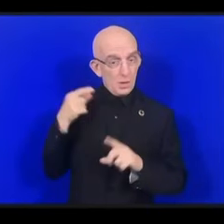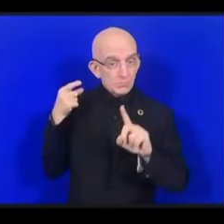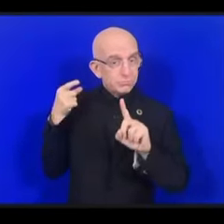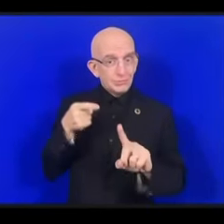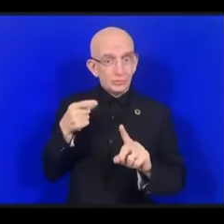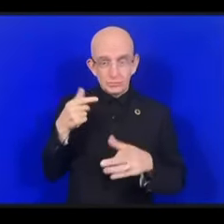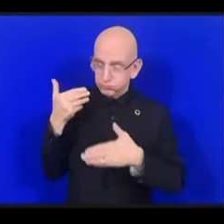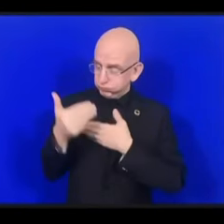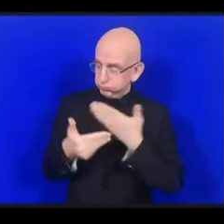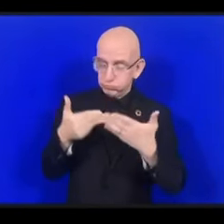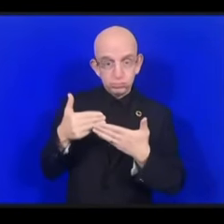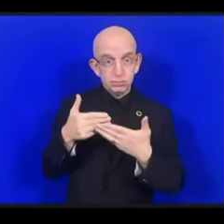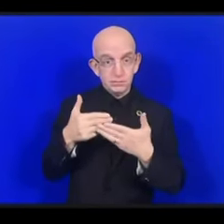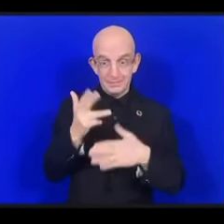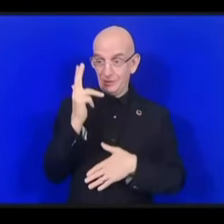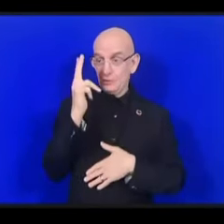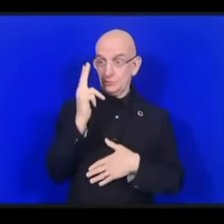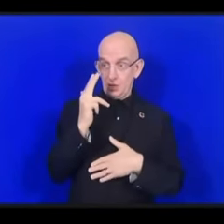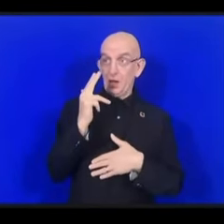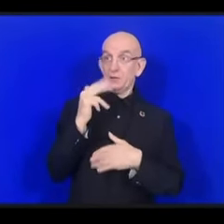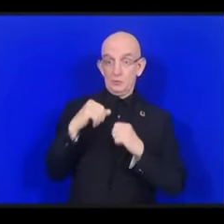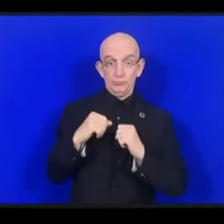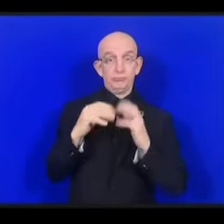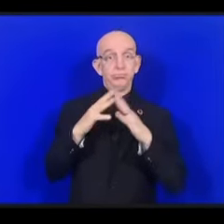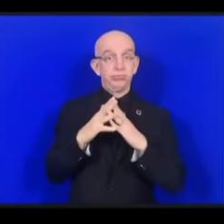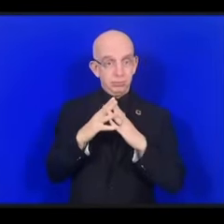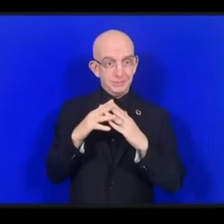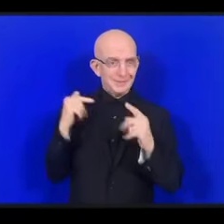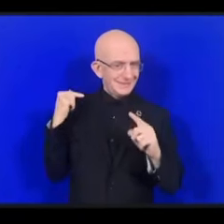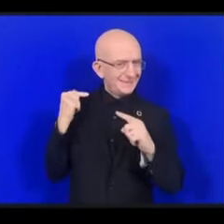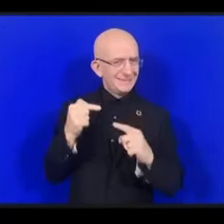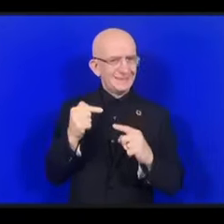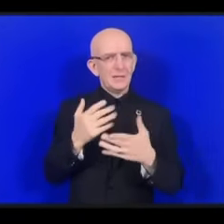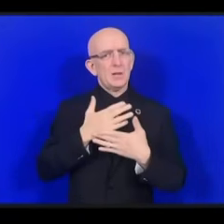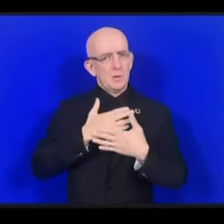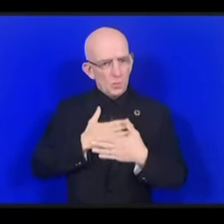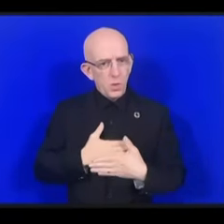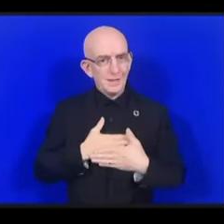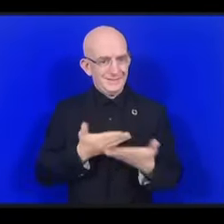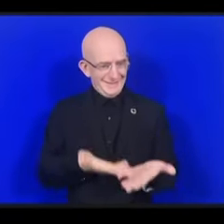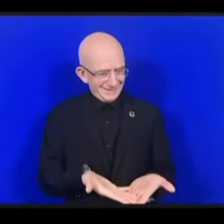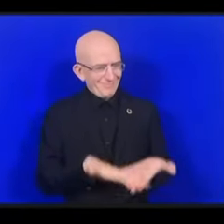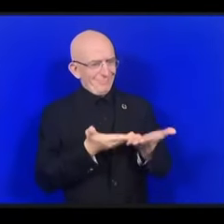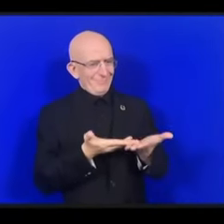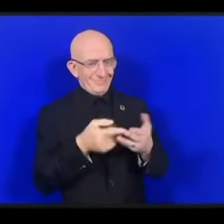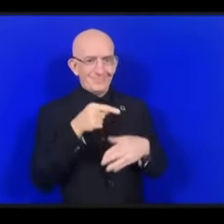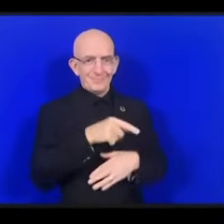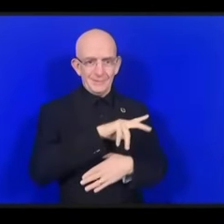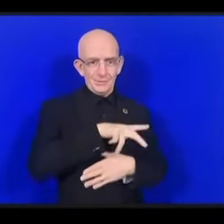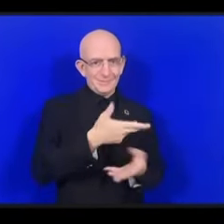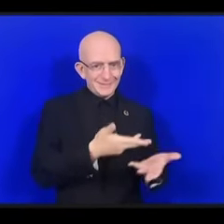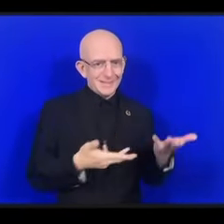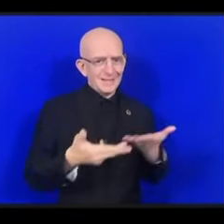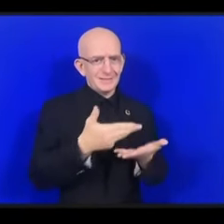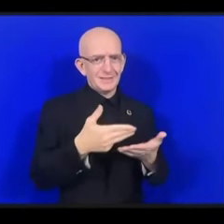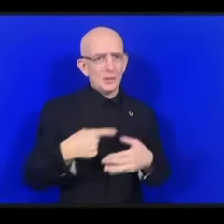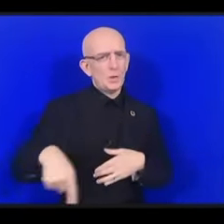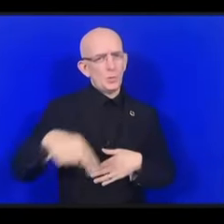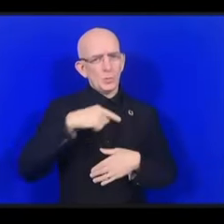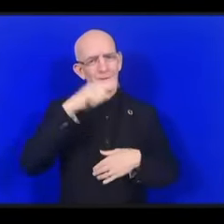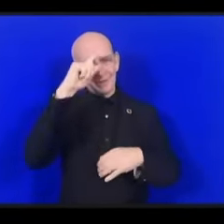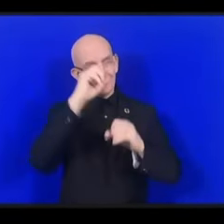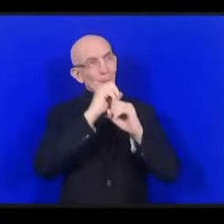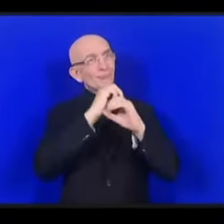the society. We believe connectivity is key to unleash human potential, and we are committed to